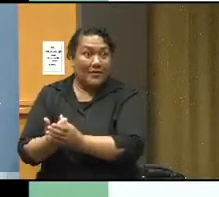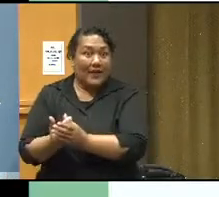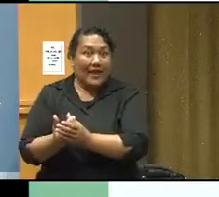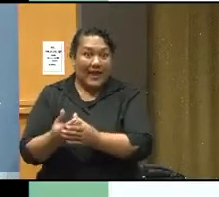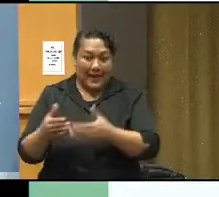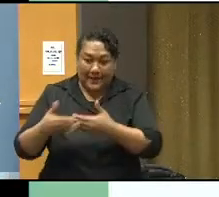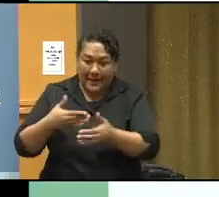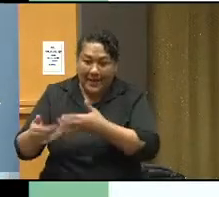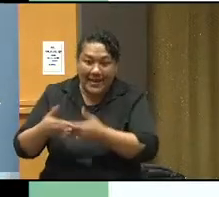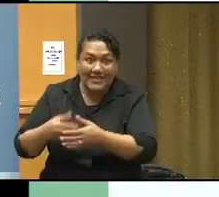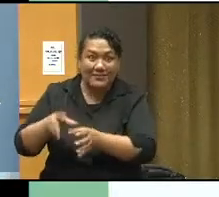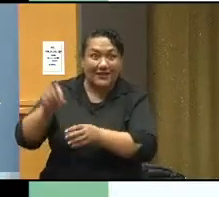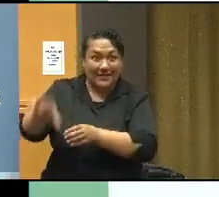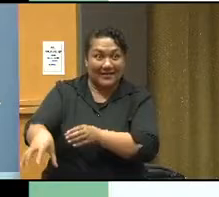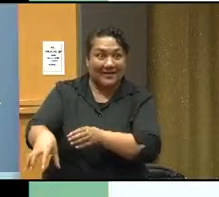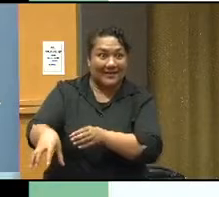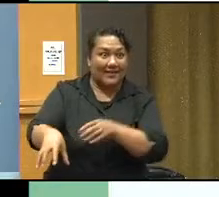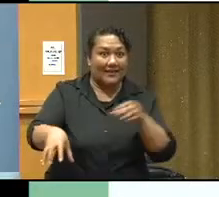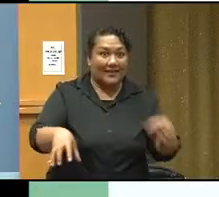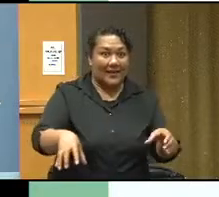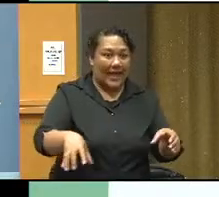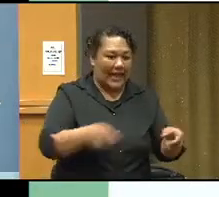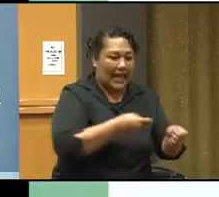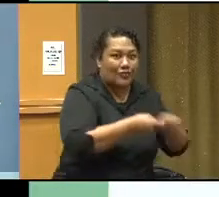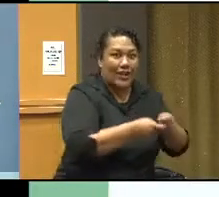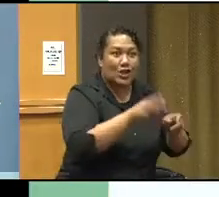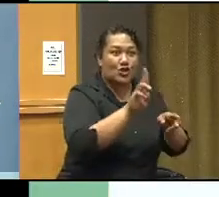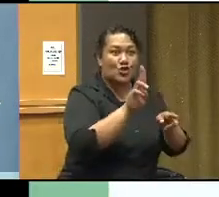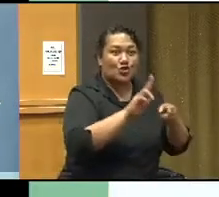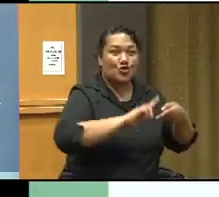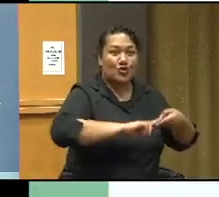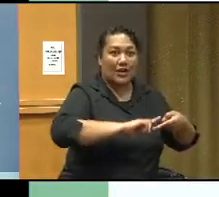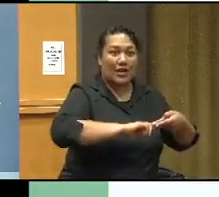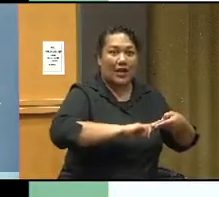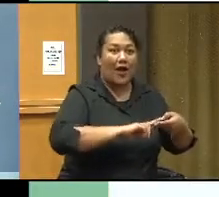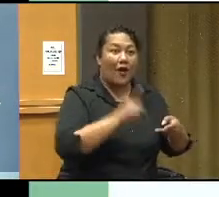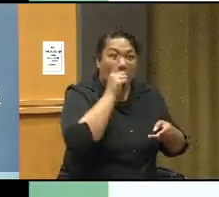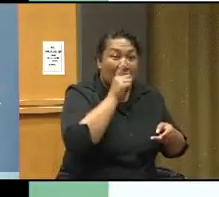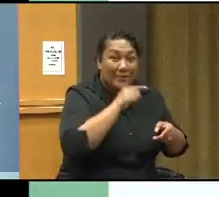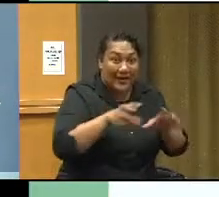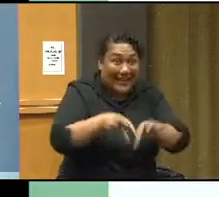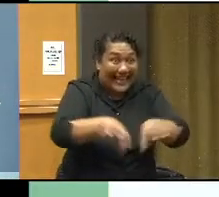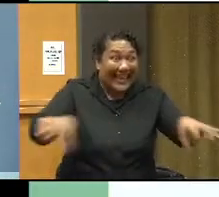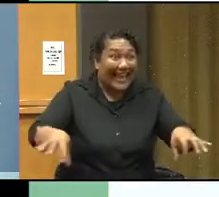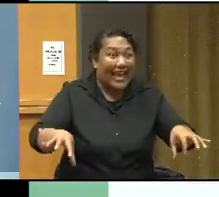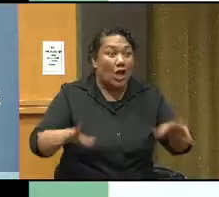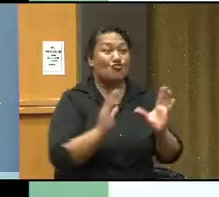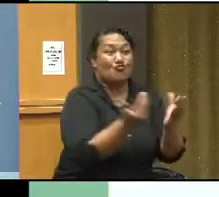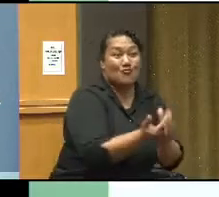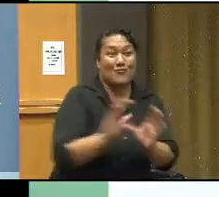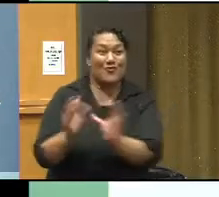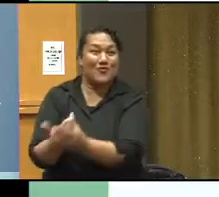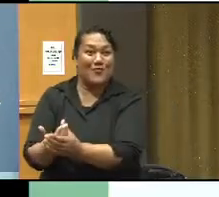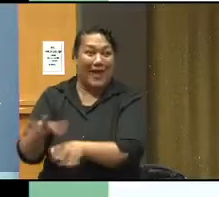one group representing the trade union officials, because in the HR area, at the end of the day, where companies have